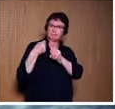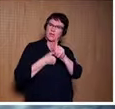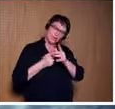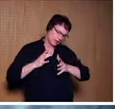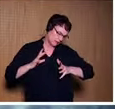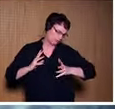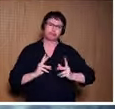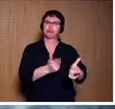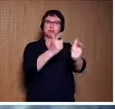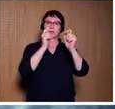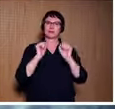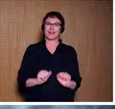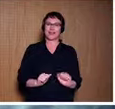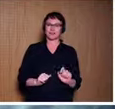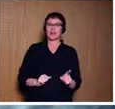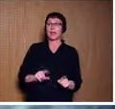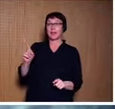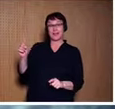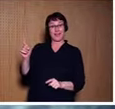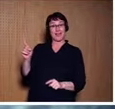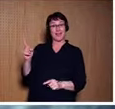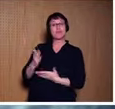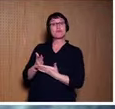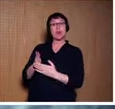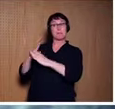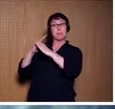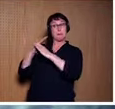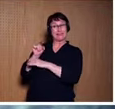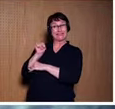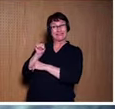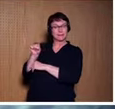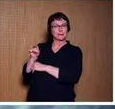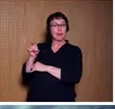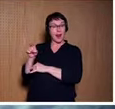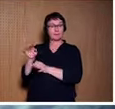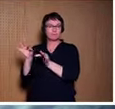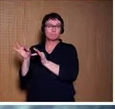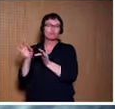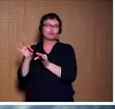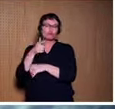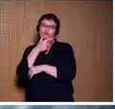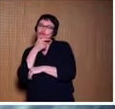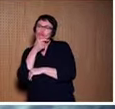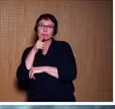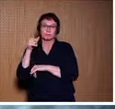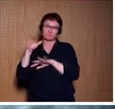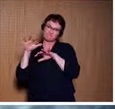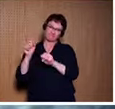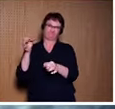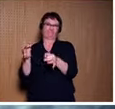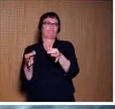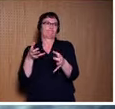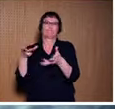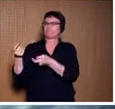different infrastructure and tools around us to really amplify and strengthen their tactics and strategy and to really monopolize the public